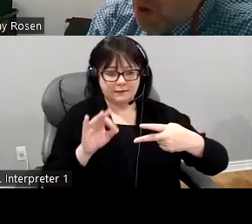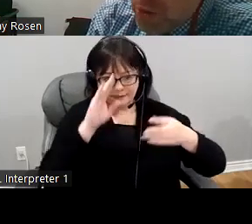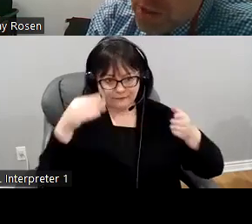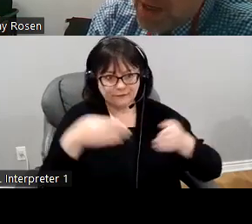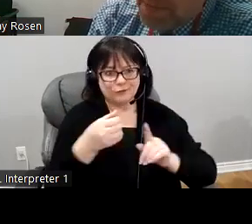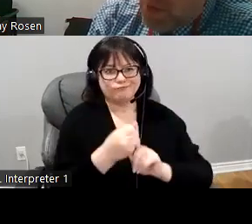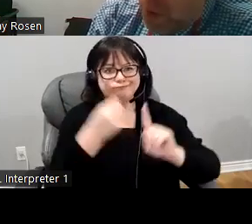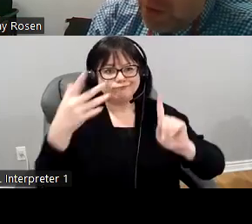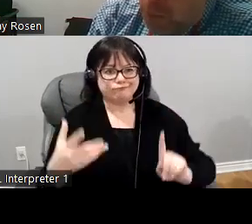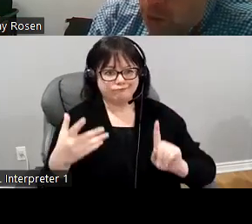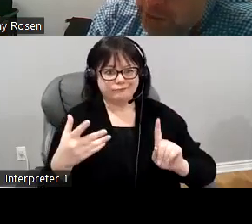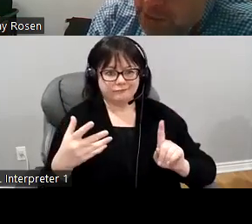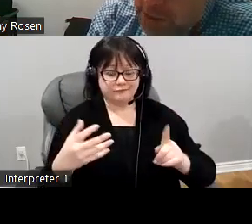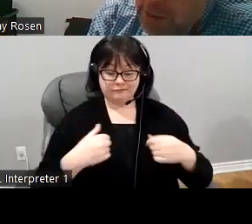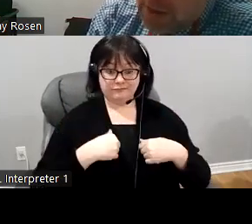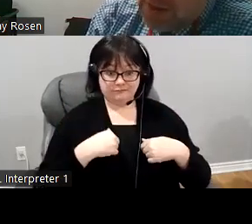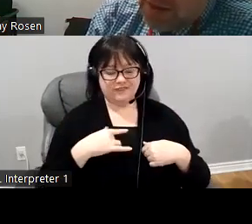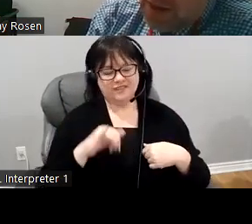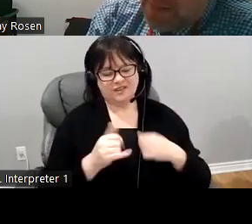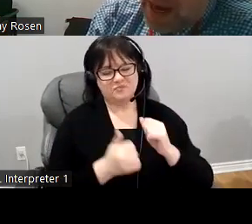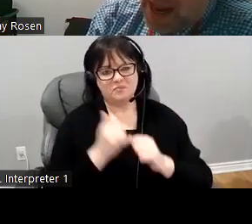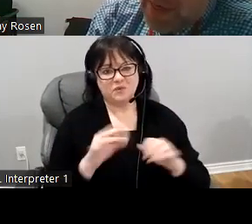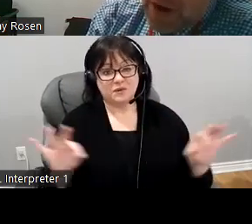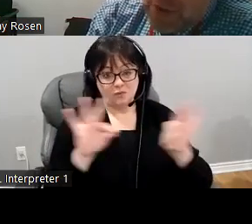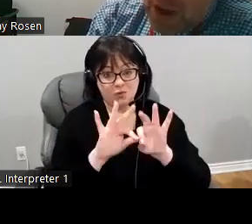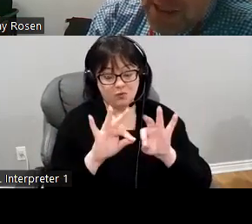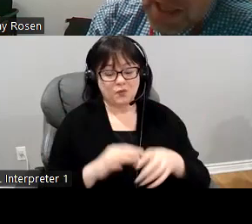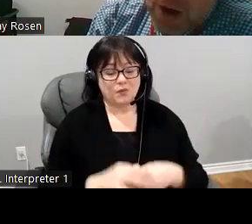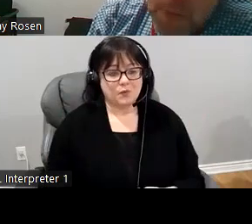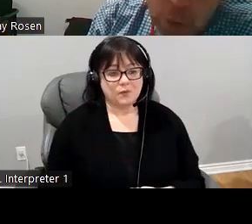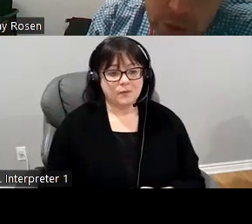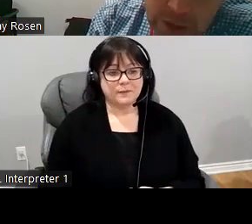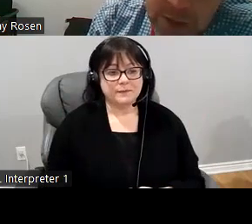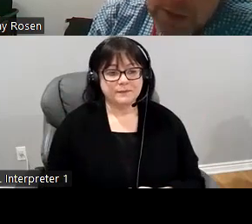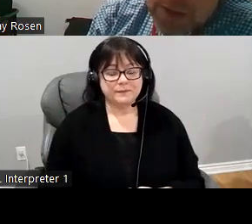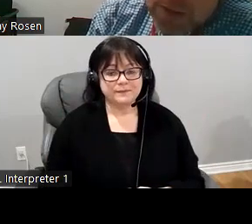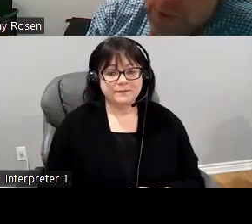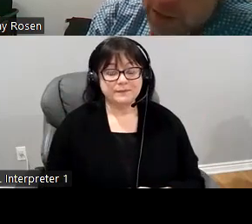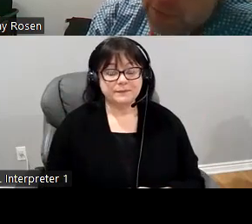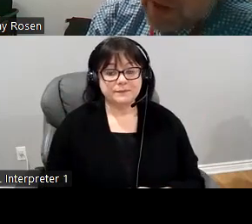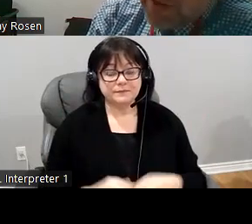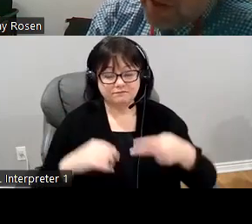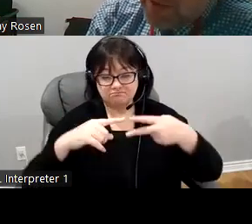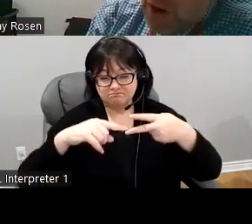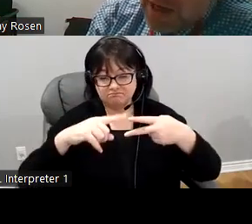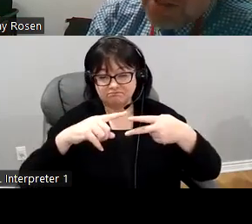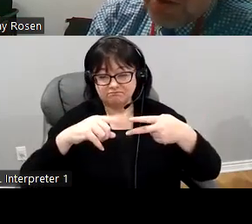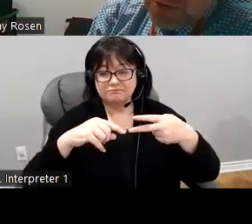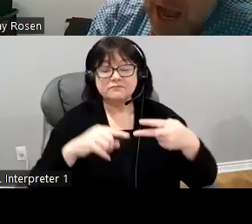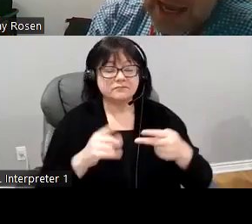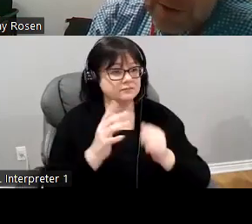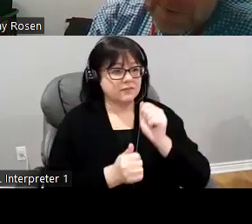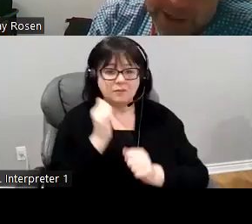the most important ones. And I think they're the ones that are most relevant for us